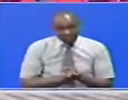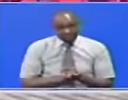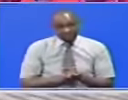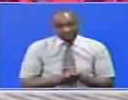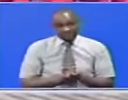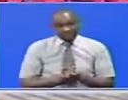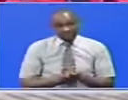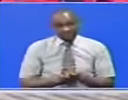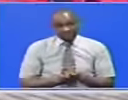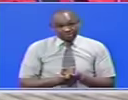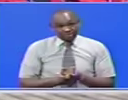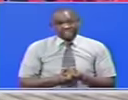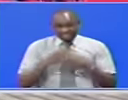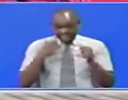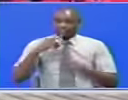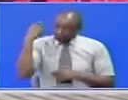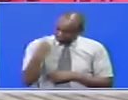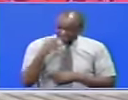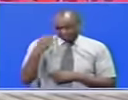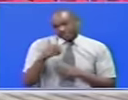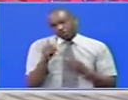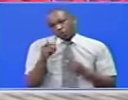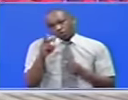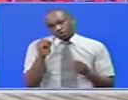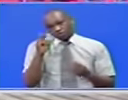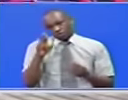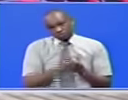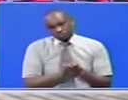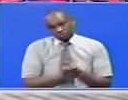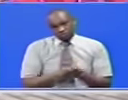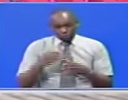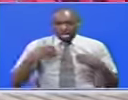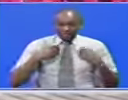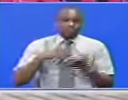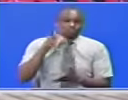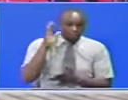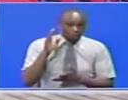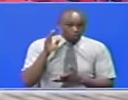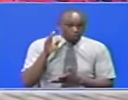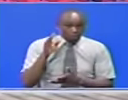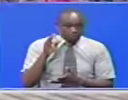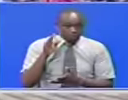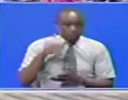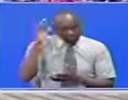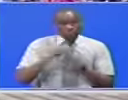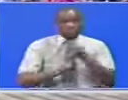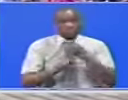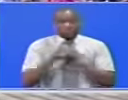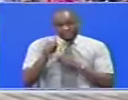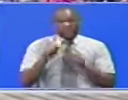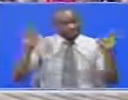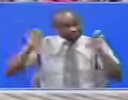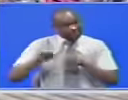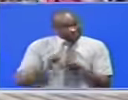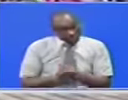to defeat or maybe trying to have more support in the Rift